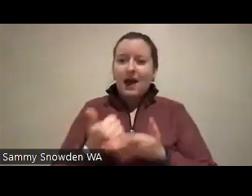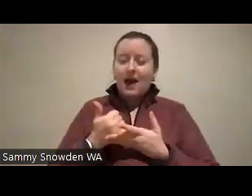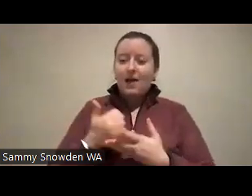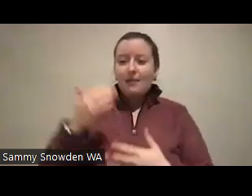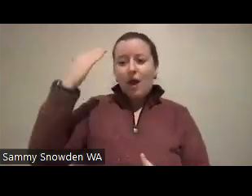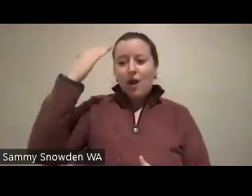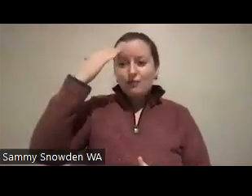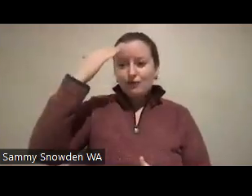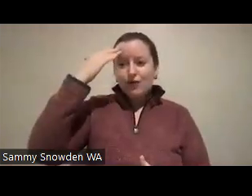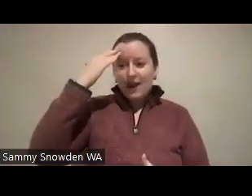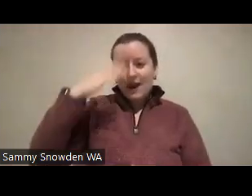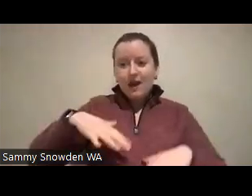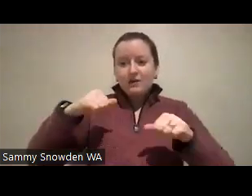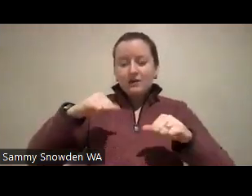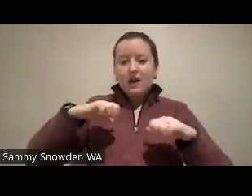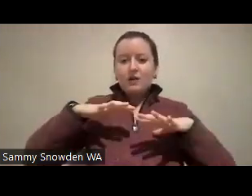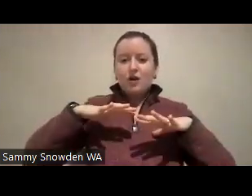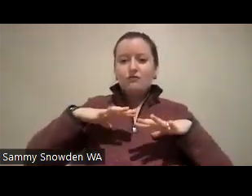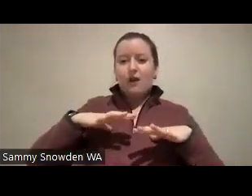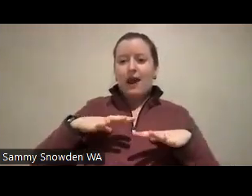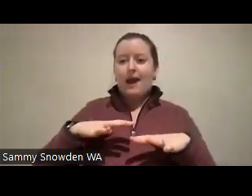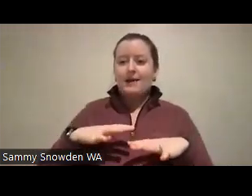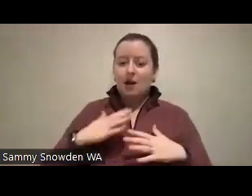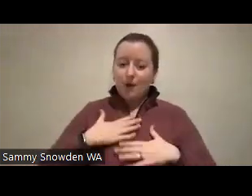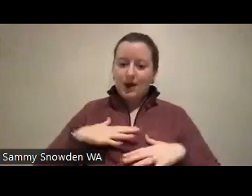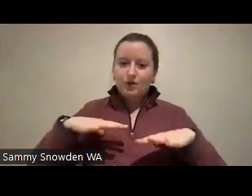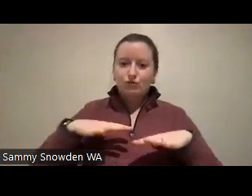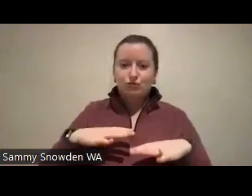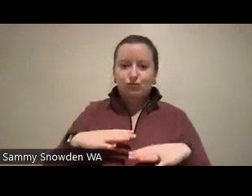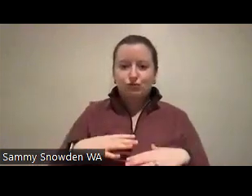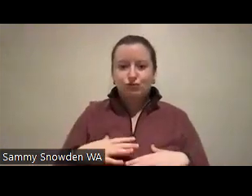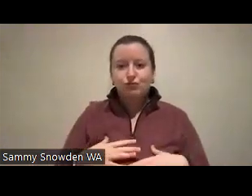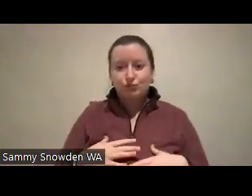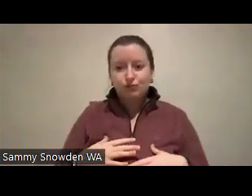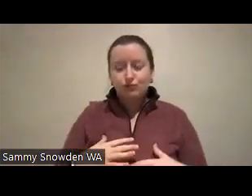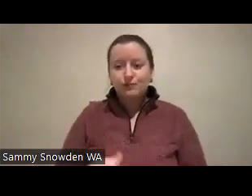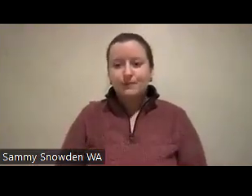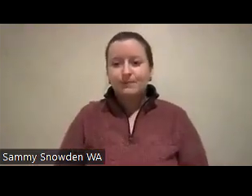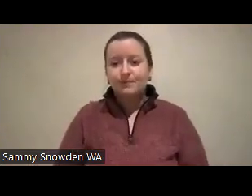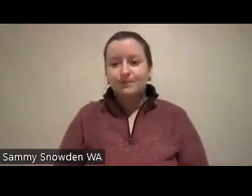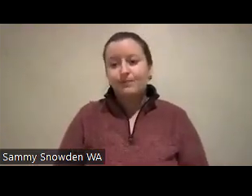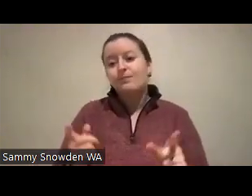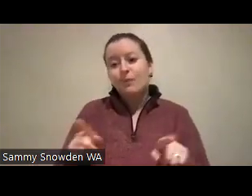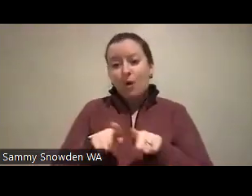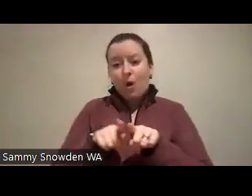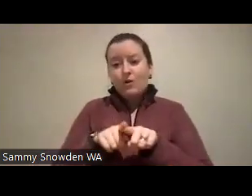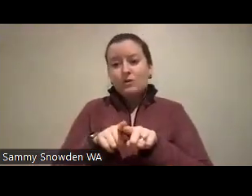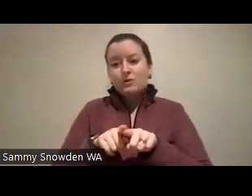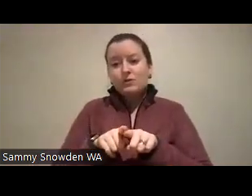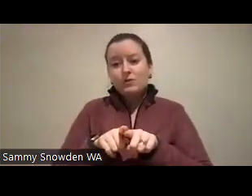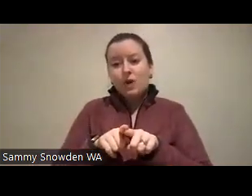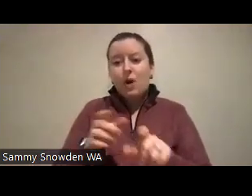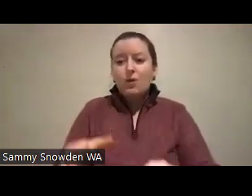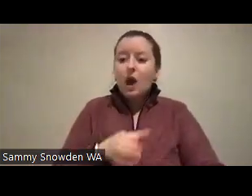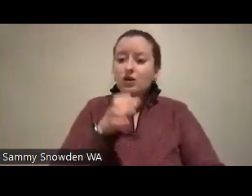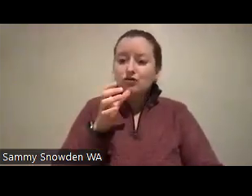restful state. We can do things throughout the day that will help, like limiting our caffeine intake. Caffeine can stay within